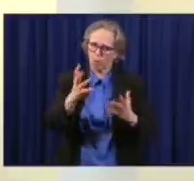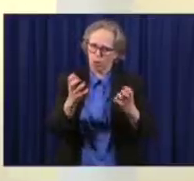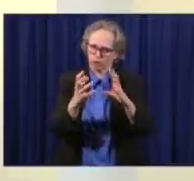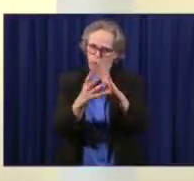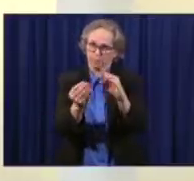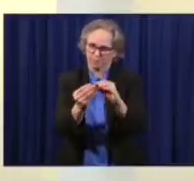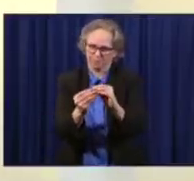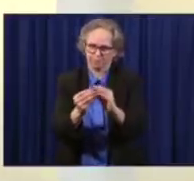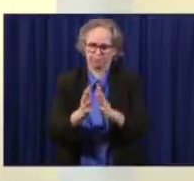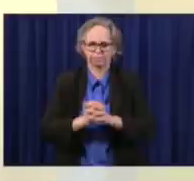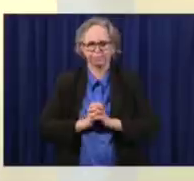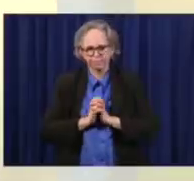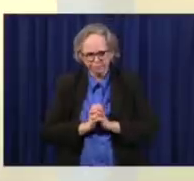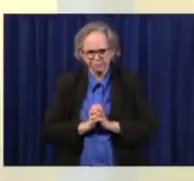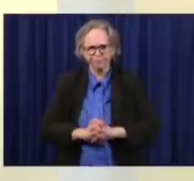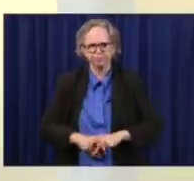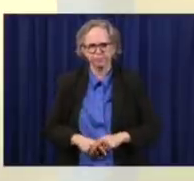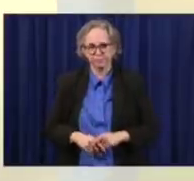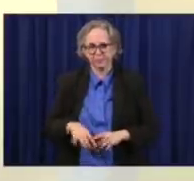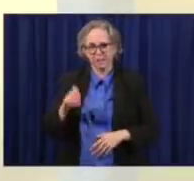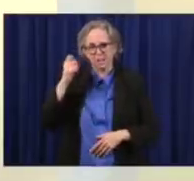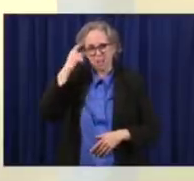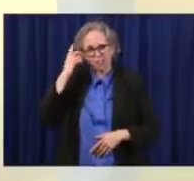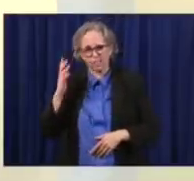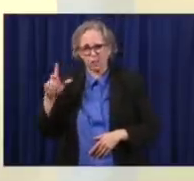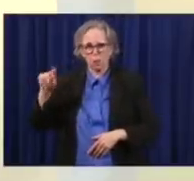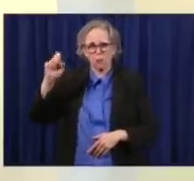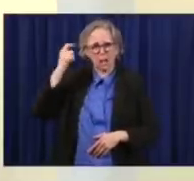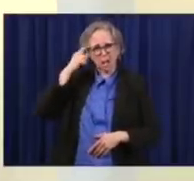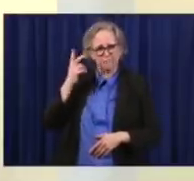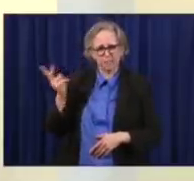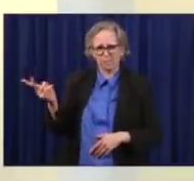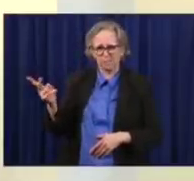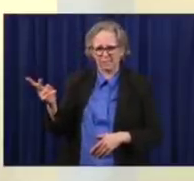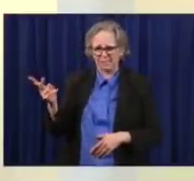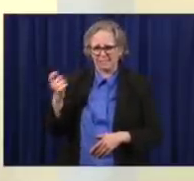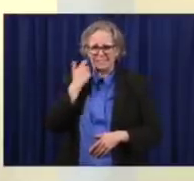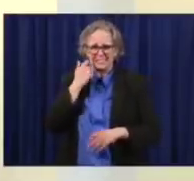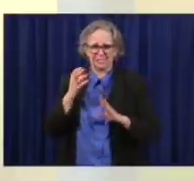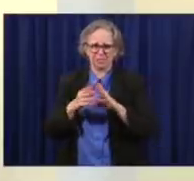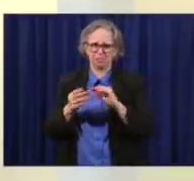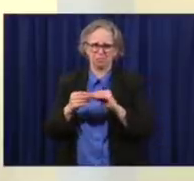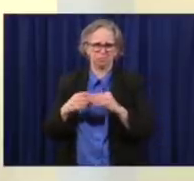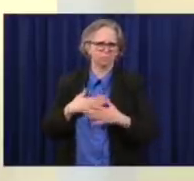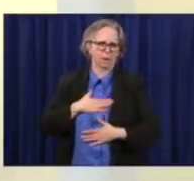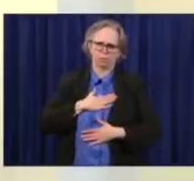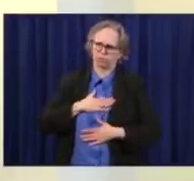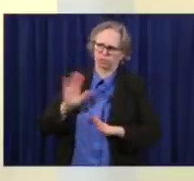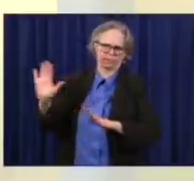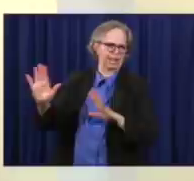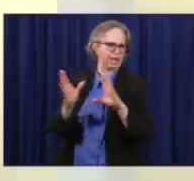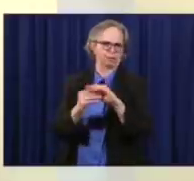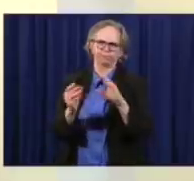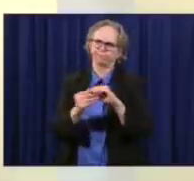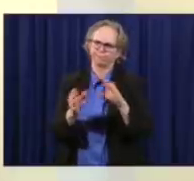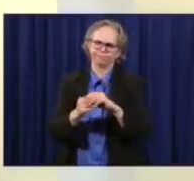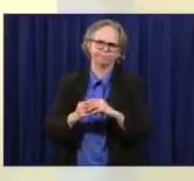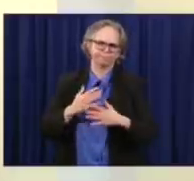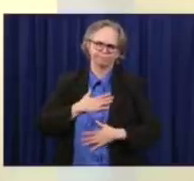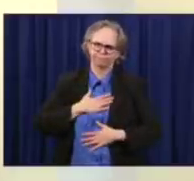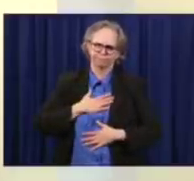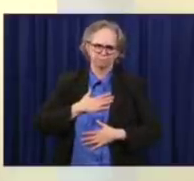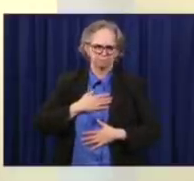the remarks of both the governor and the lieutenant governor. I know that this time continues to